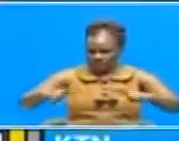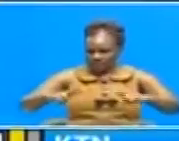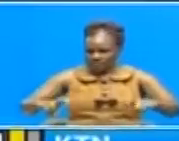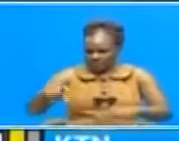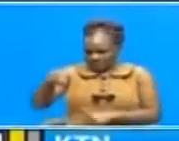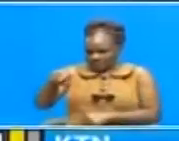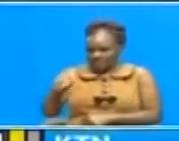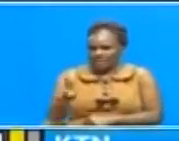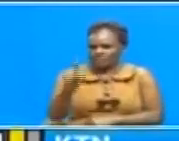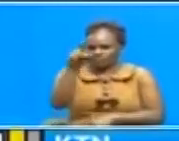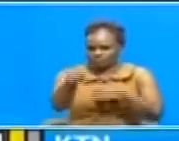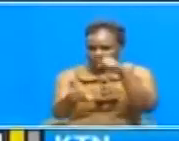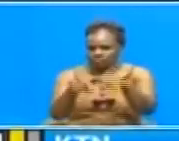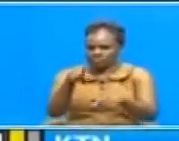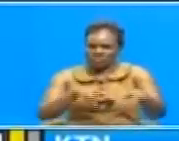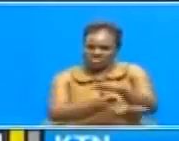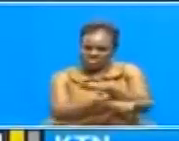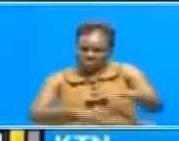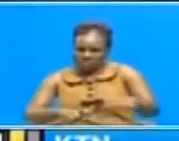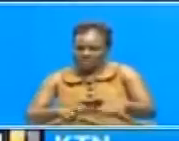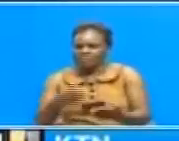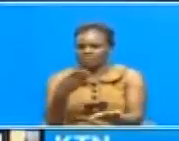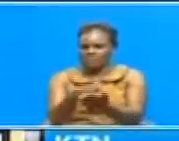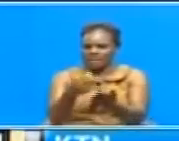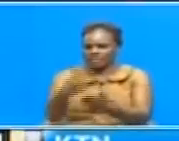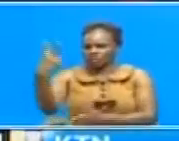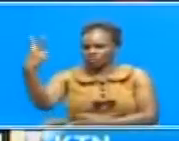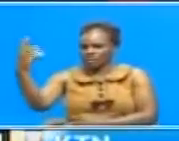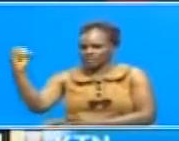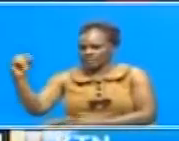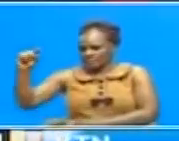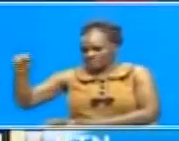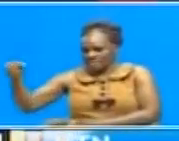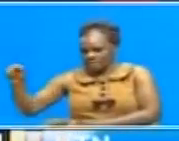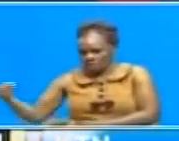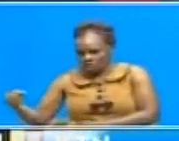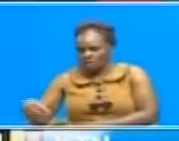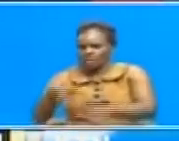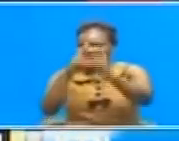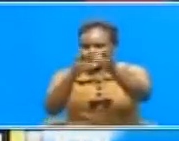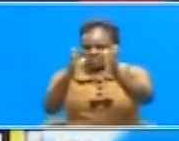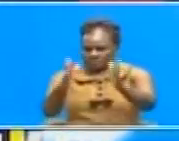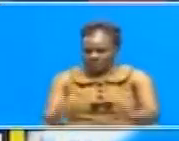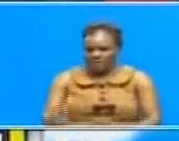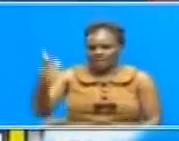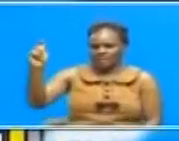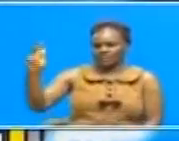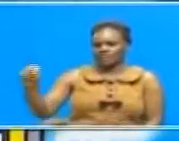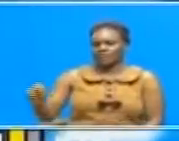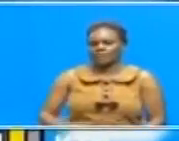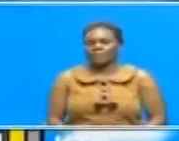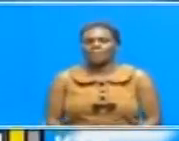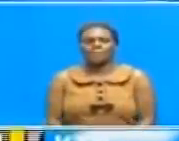Jimmy Kiamba is accused of defrauding the Nairobi County government of 20 million shillings. Ian Wafula, KTN.